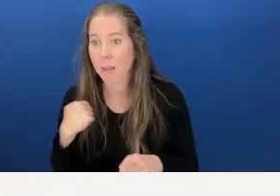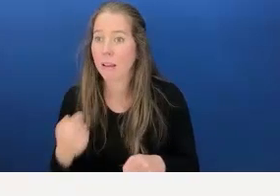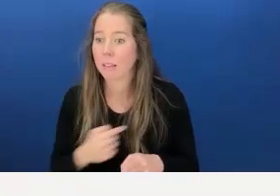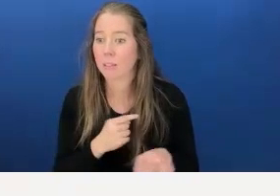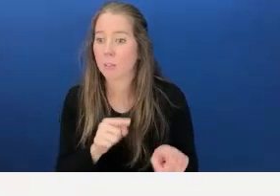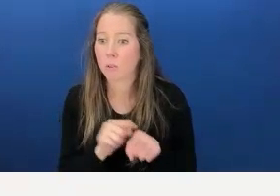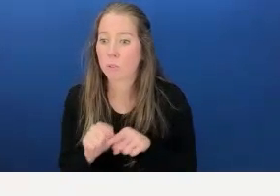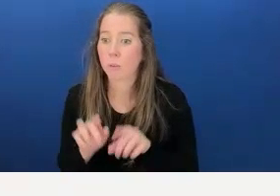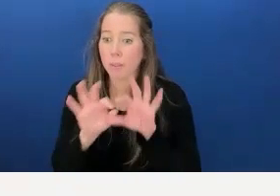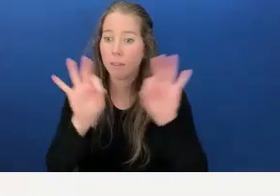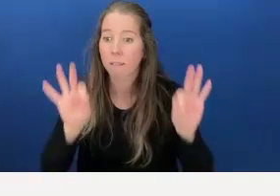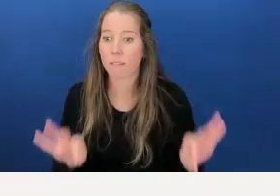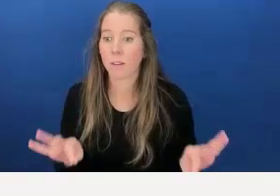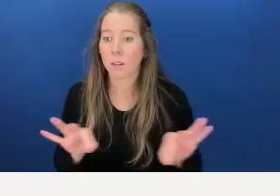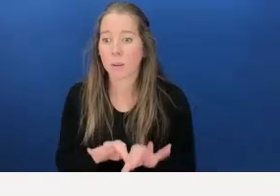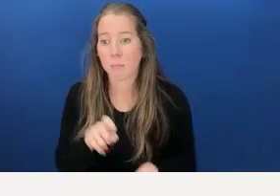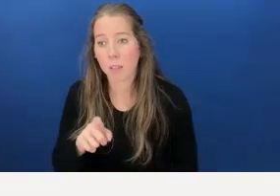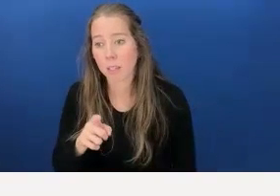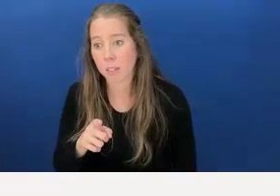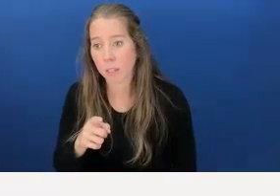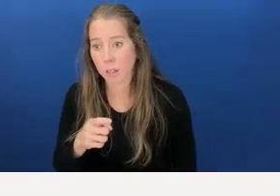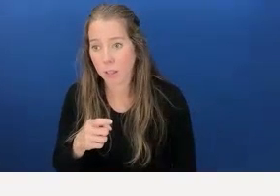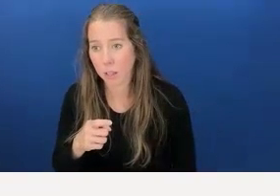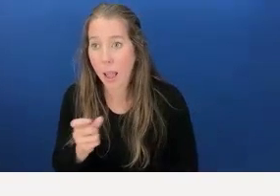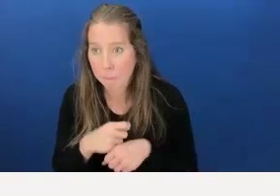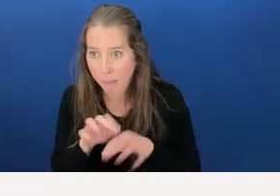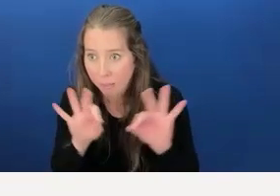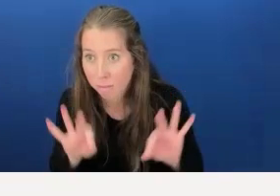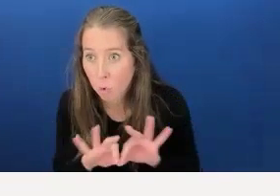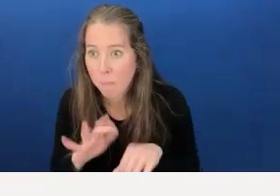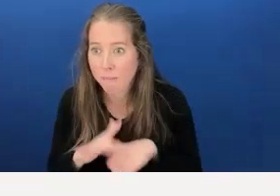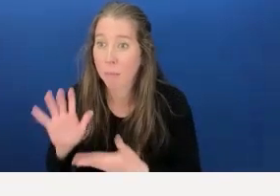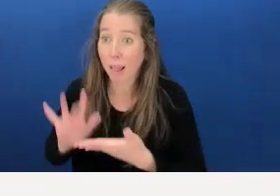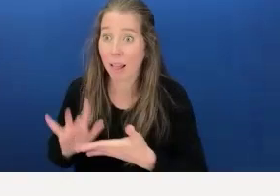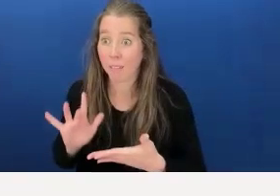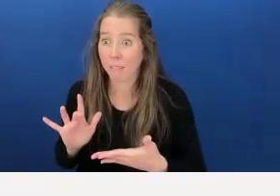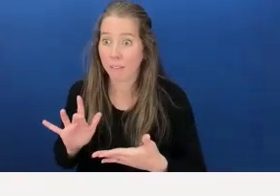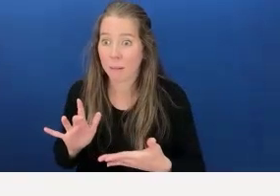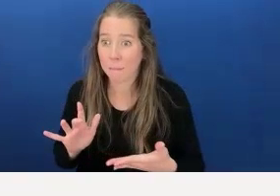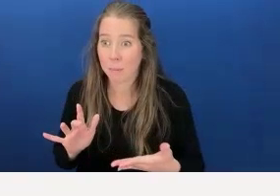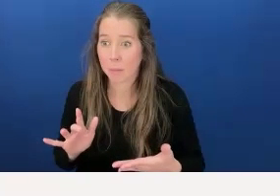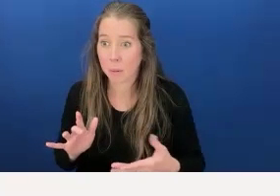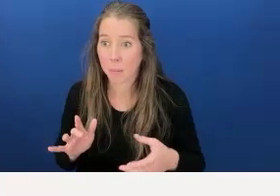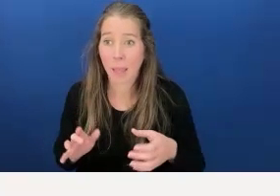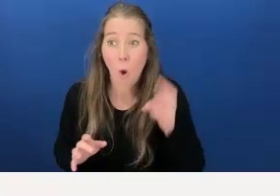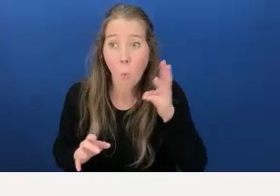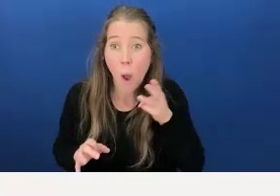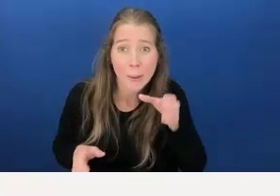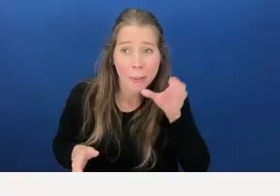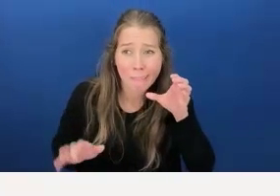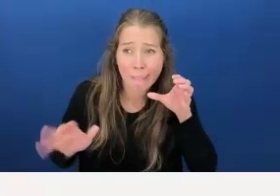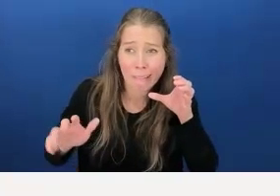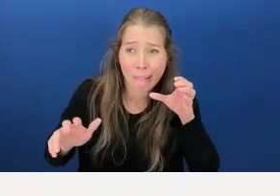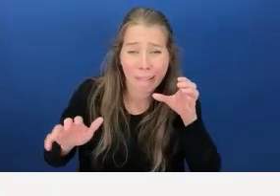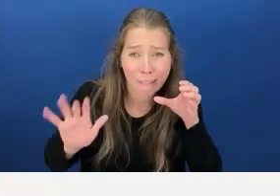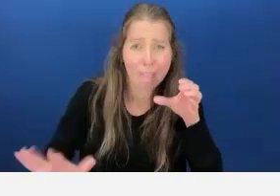form. And, when I go like this and I make the form available, I'm probably going to be shaking with a glass of wine right here. But no, I'm